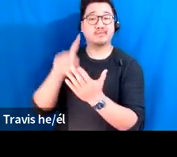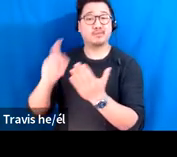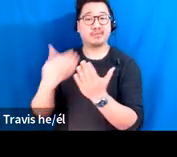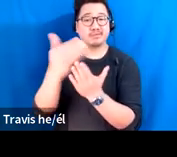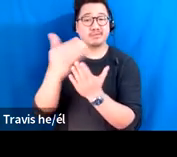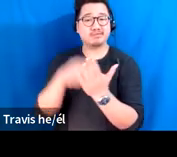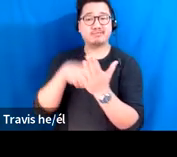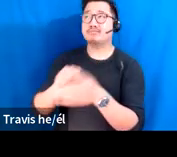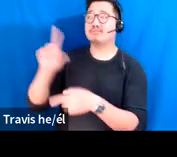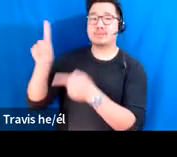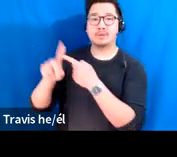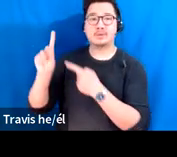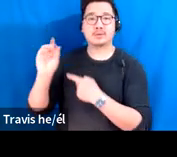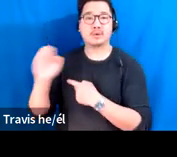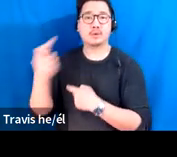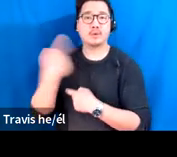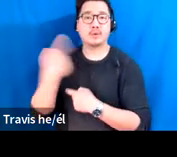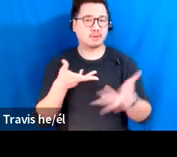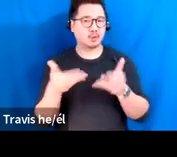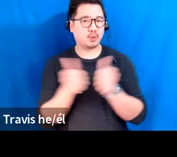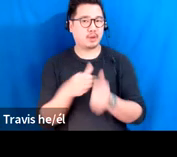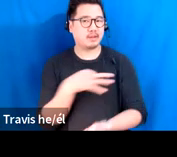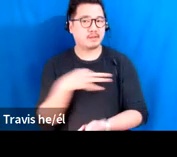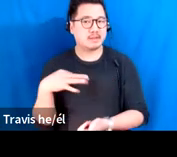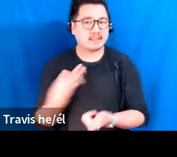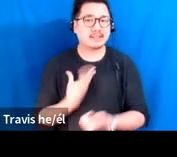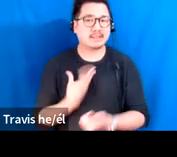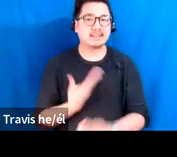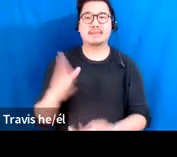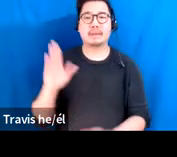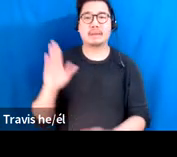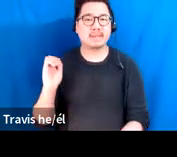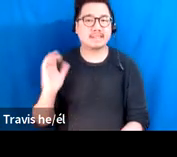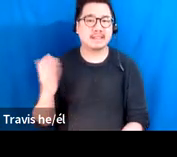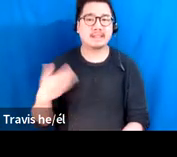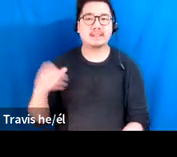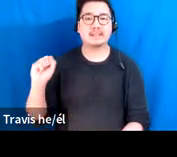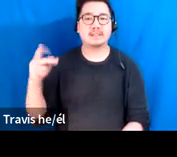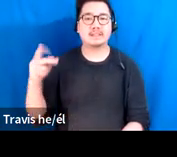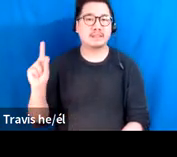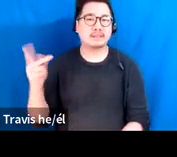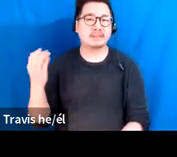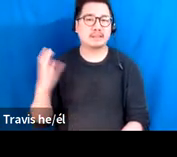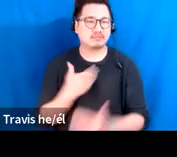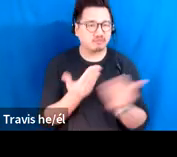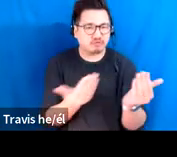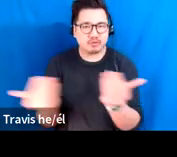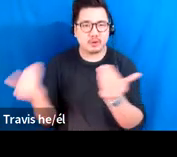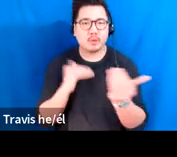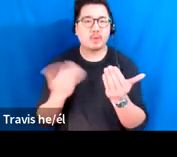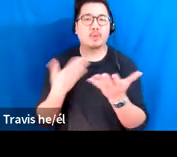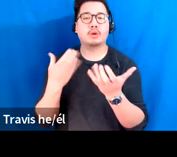district staff school staff sped pac bsac and families to hear feedback about the latest